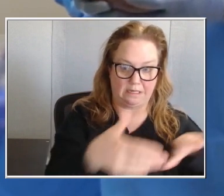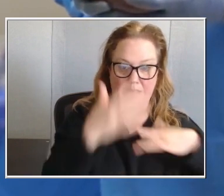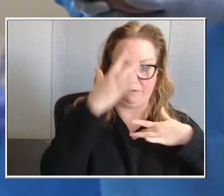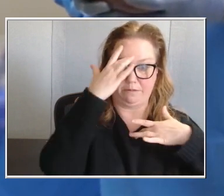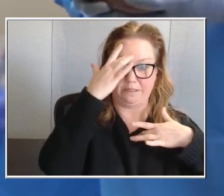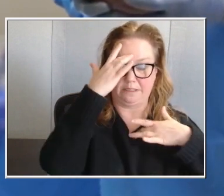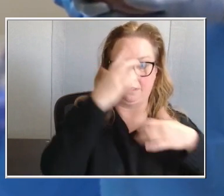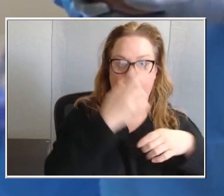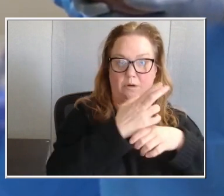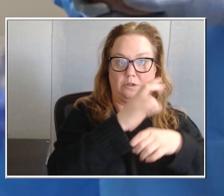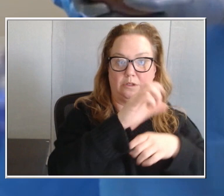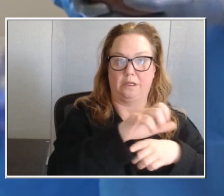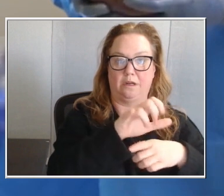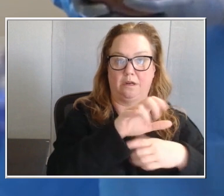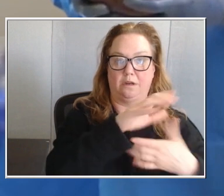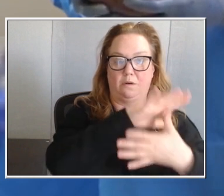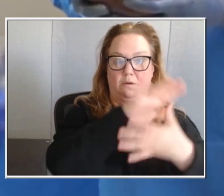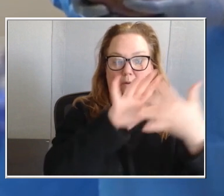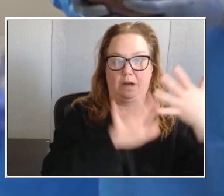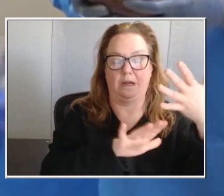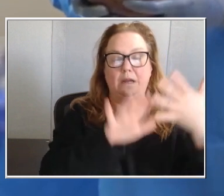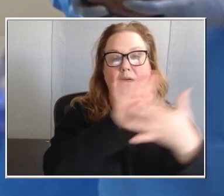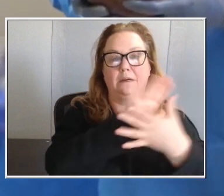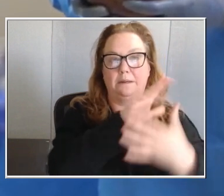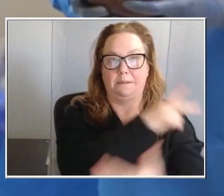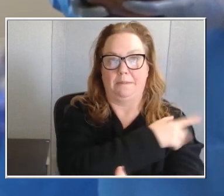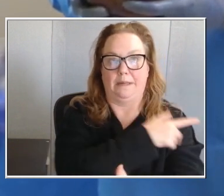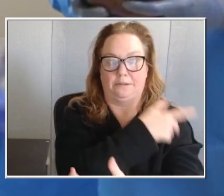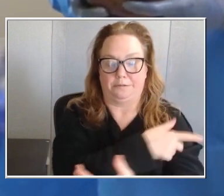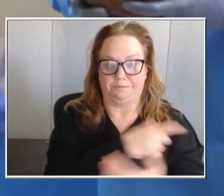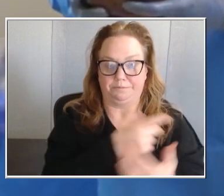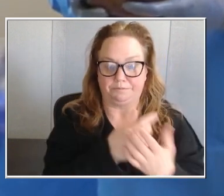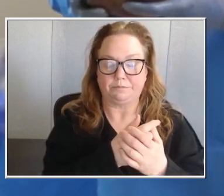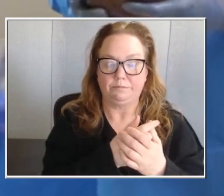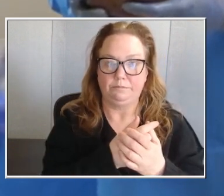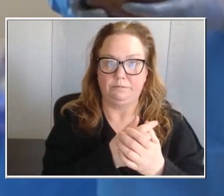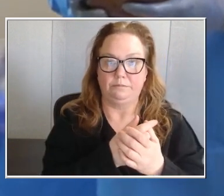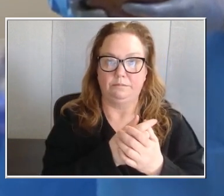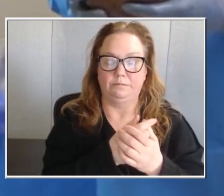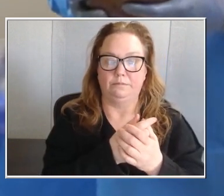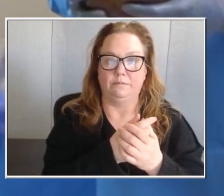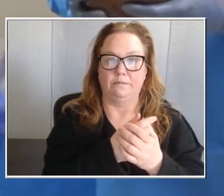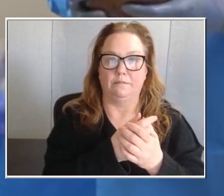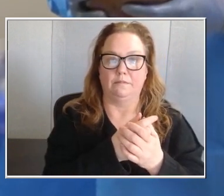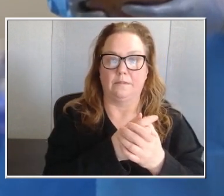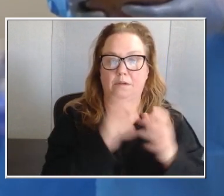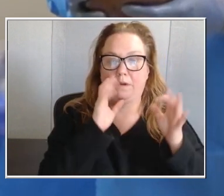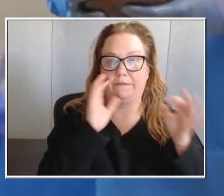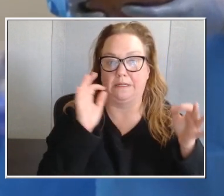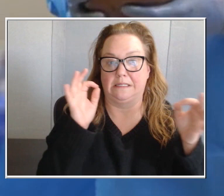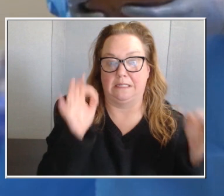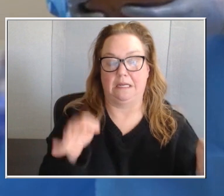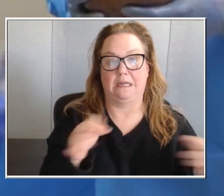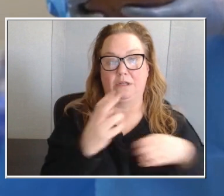use it to then rank order patients on the transplant list. So it's a very useful number, and it's what we've decided decided to use to share organs, but it's